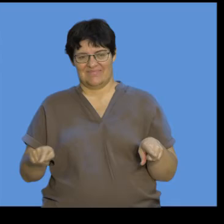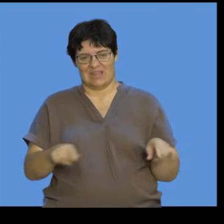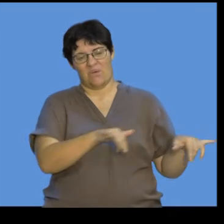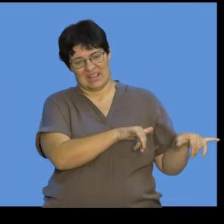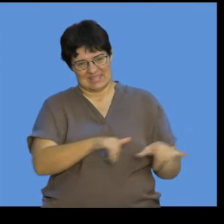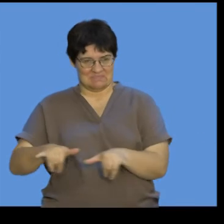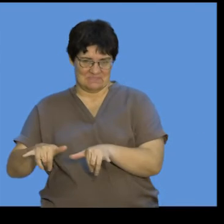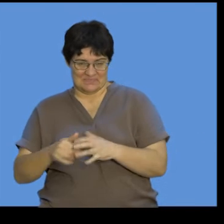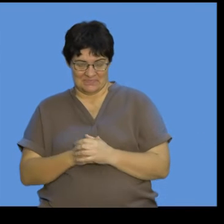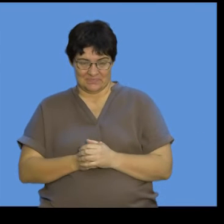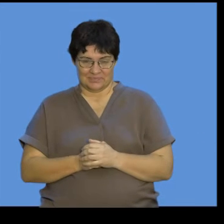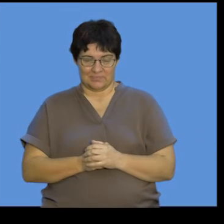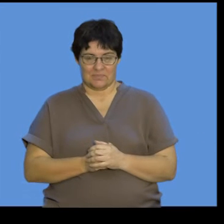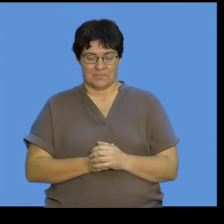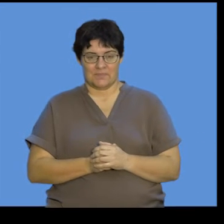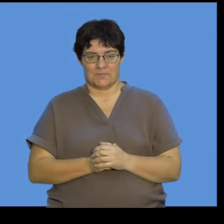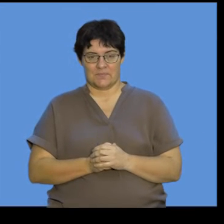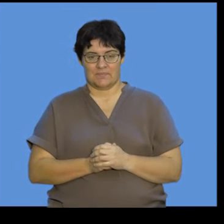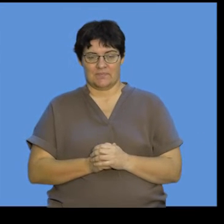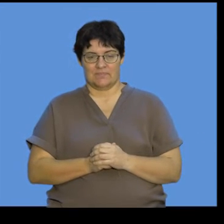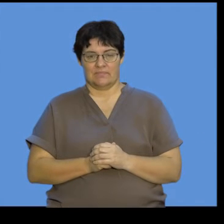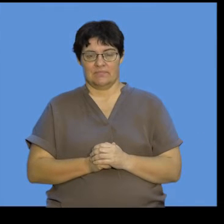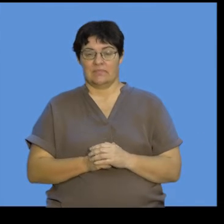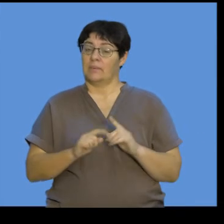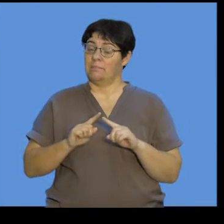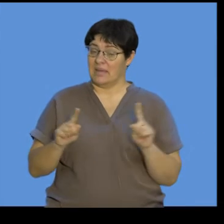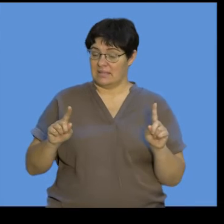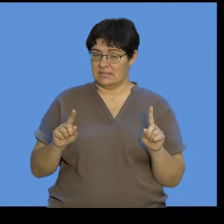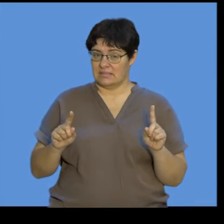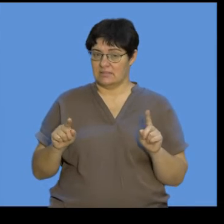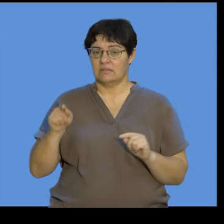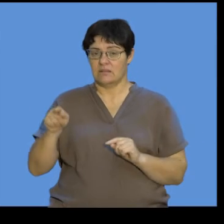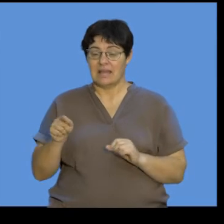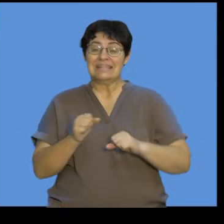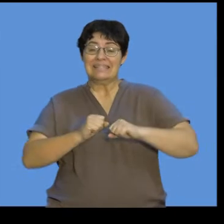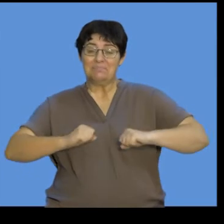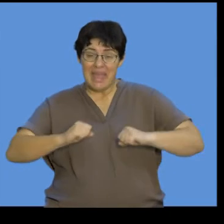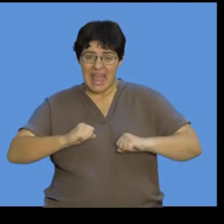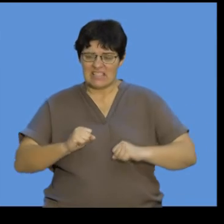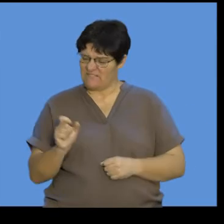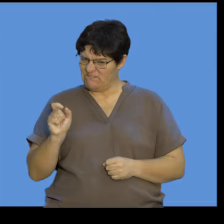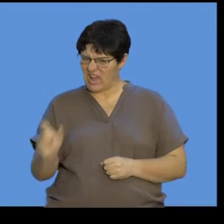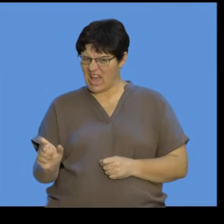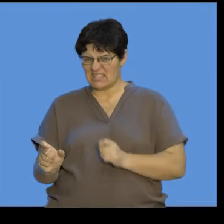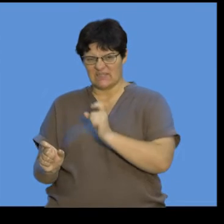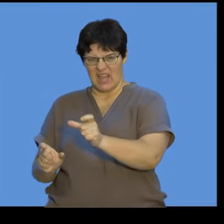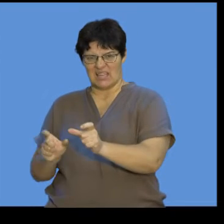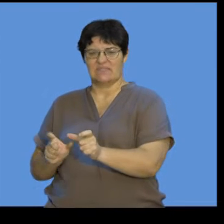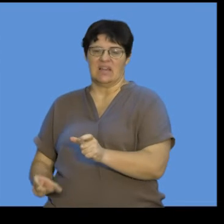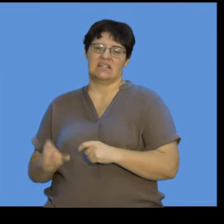with also solids as well as liquid. However, there are huge spaces between the particles,